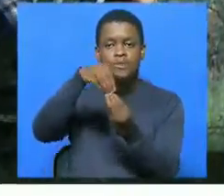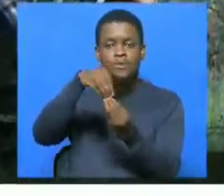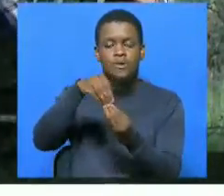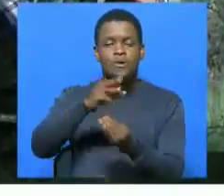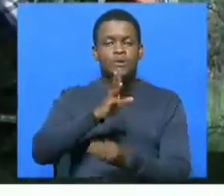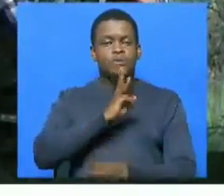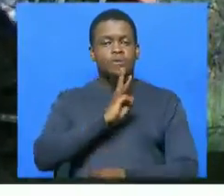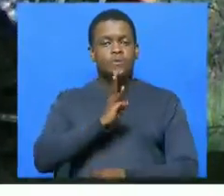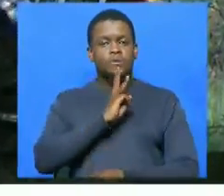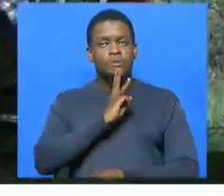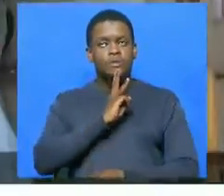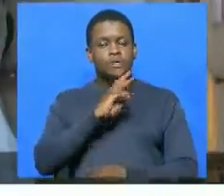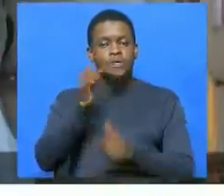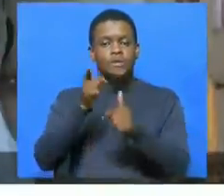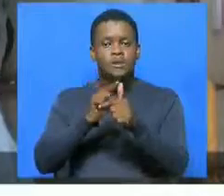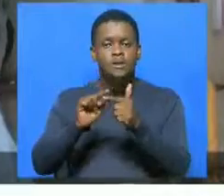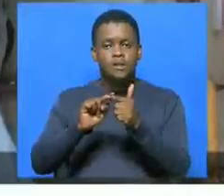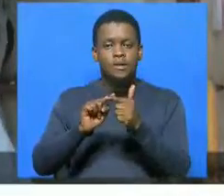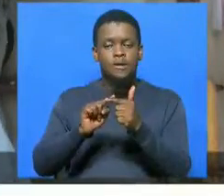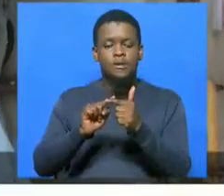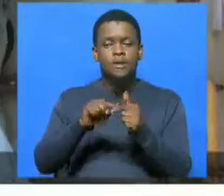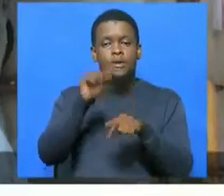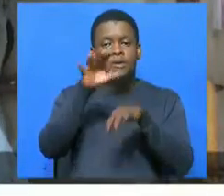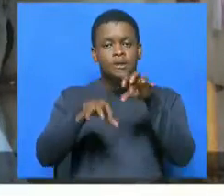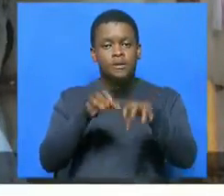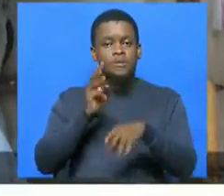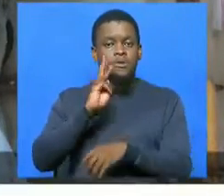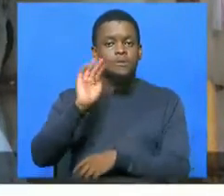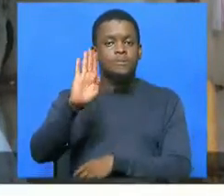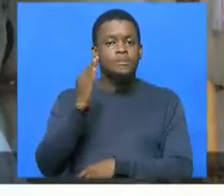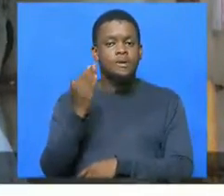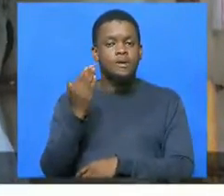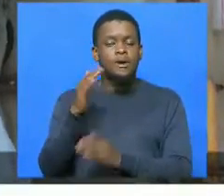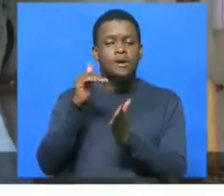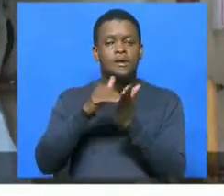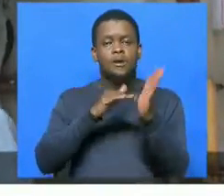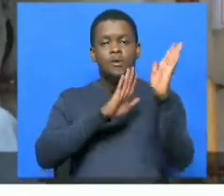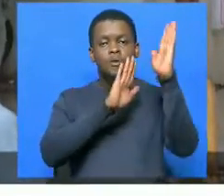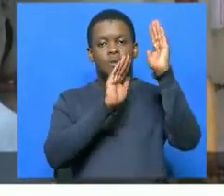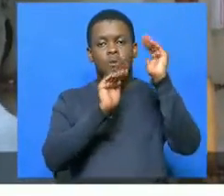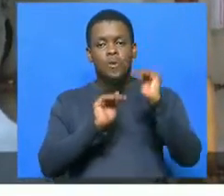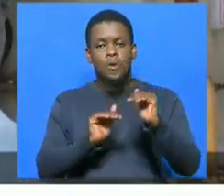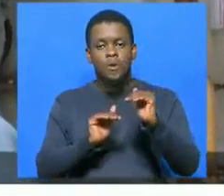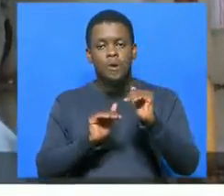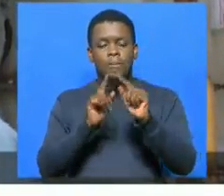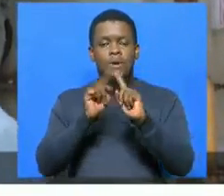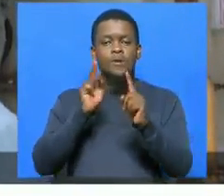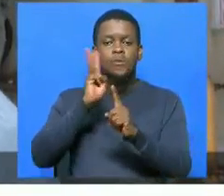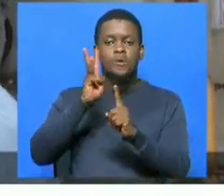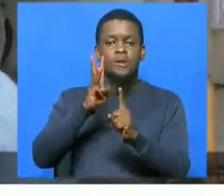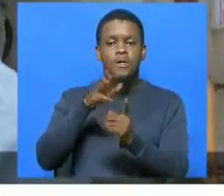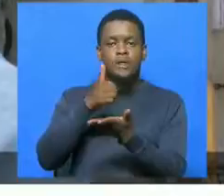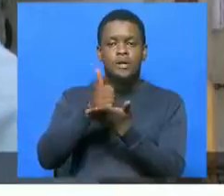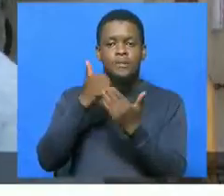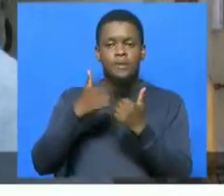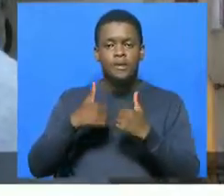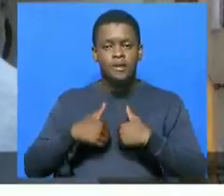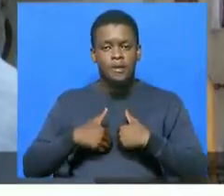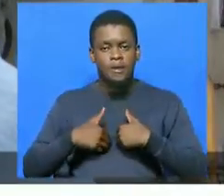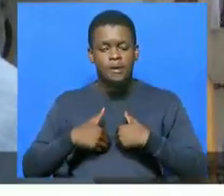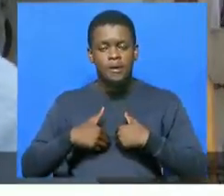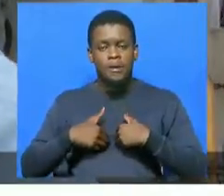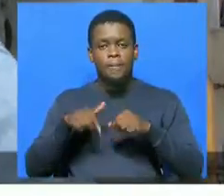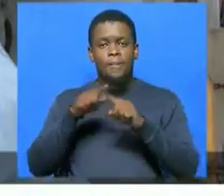rain we received. We are worried that the rain is coming again and we hope we would have been assisted by then. The stormwater drainage